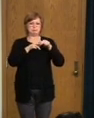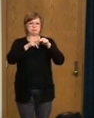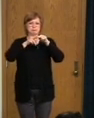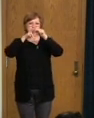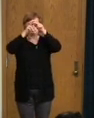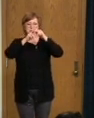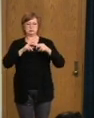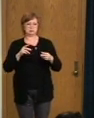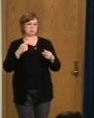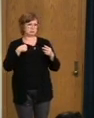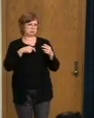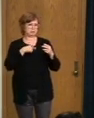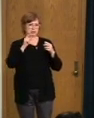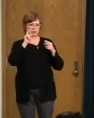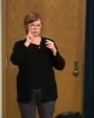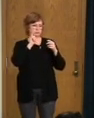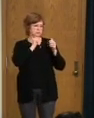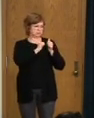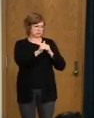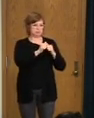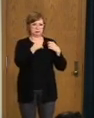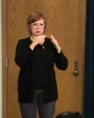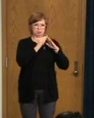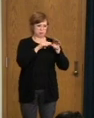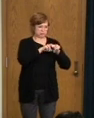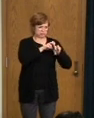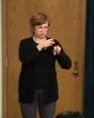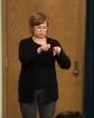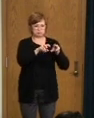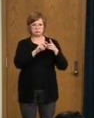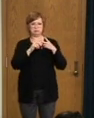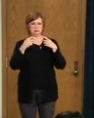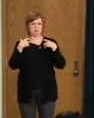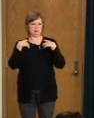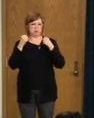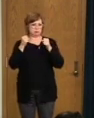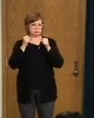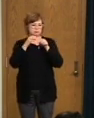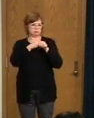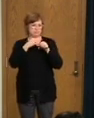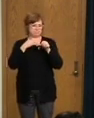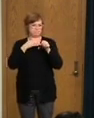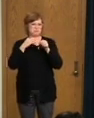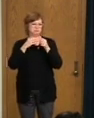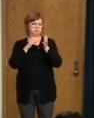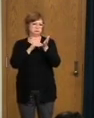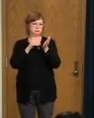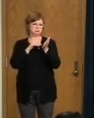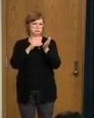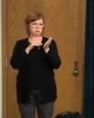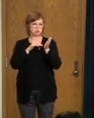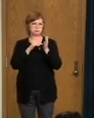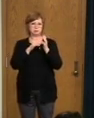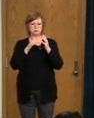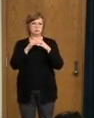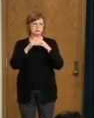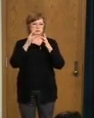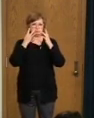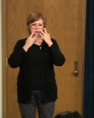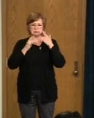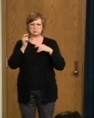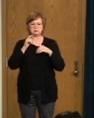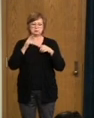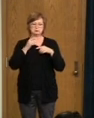with the challenges of community transmission and healthcare capacity issues right up to and including close to home. It has been a difficult